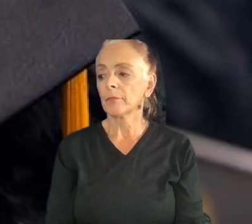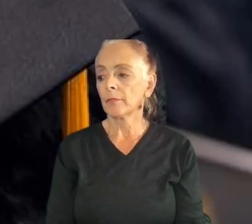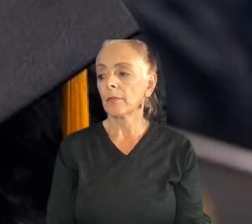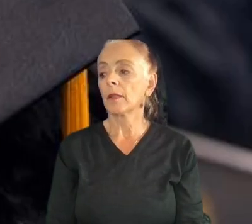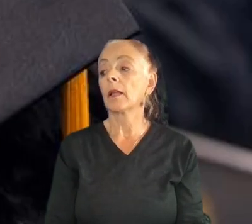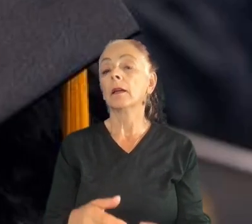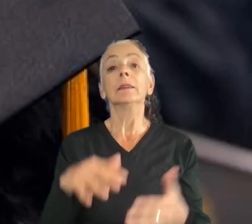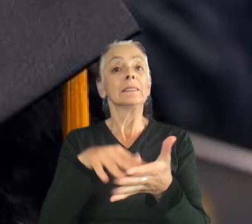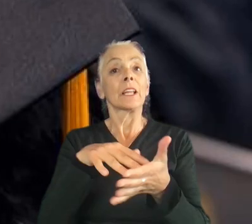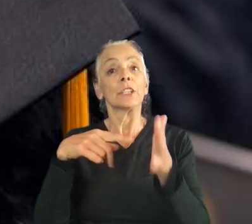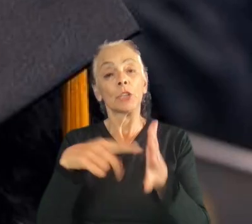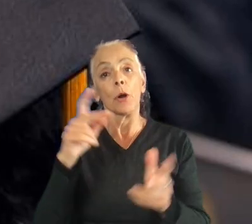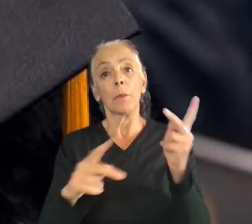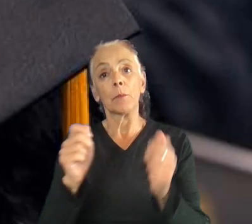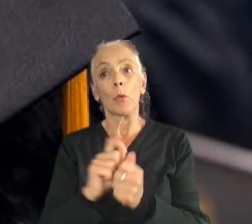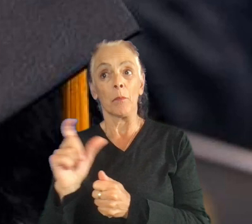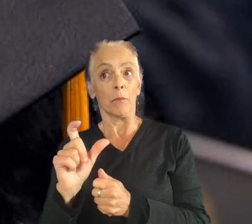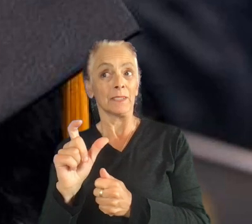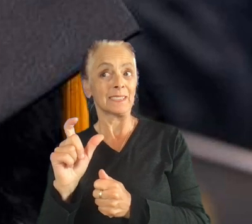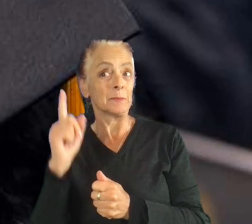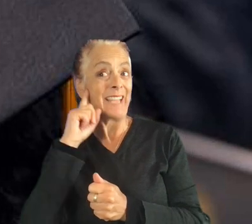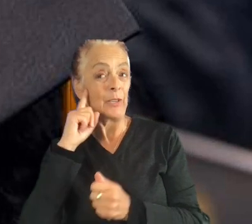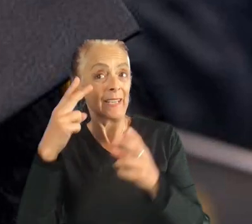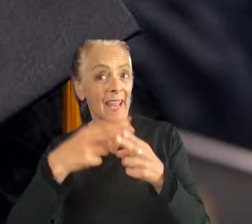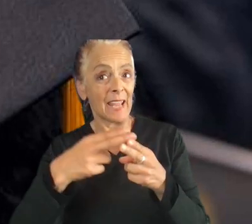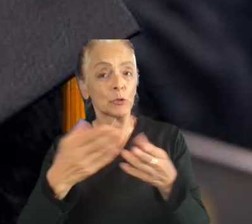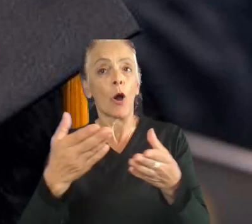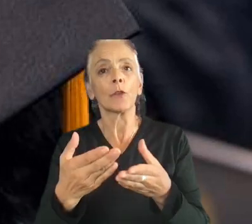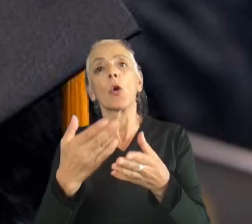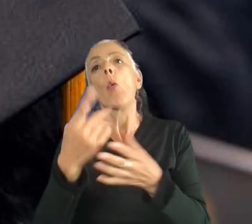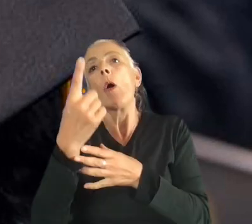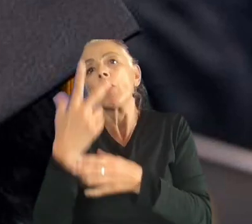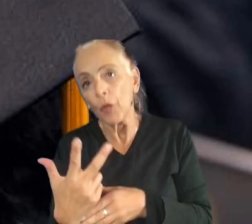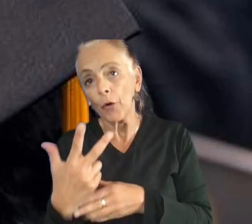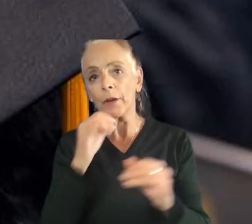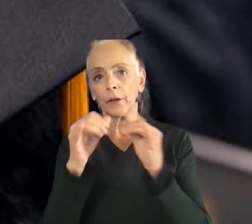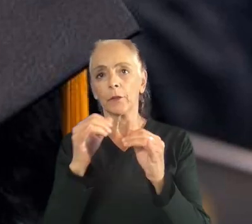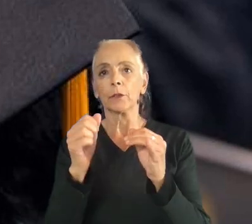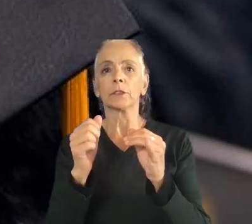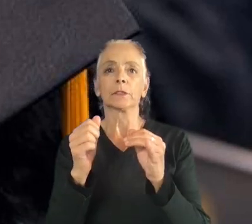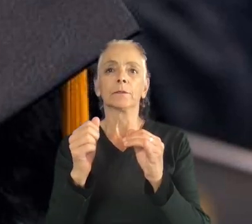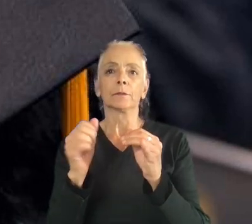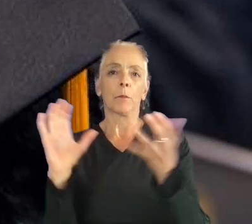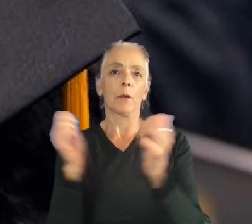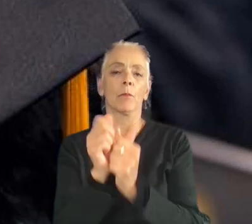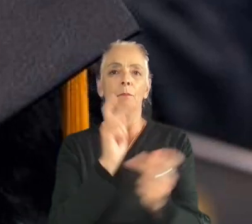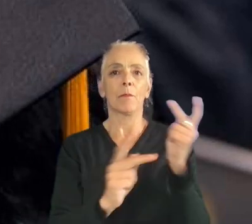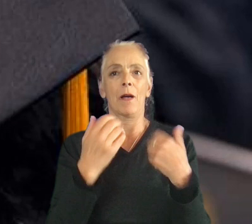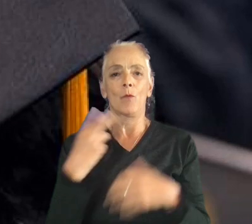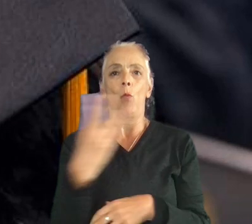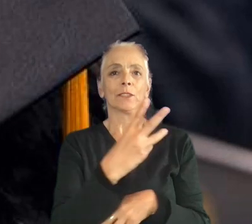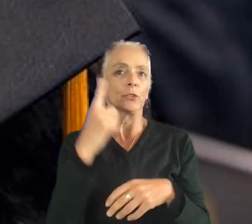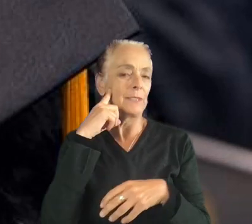Studies show that people with Muslim-sounding names are offered a third of the interviews that people with Western-sounding names are offered.